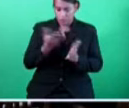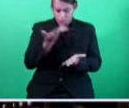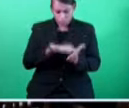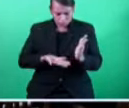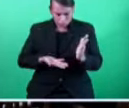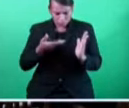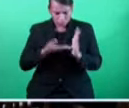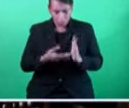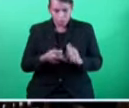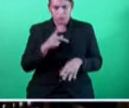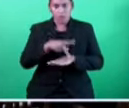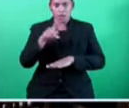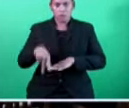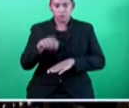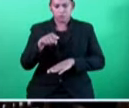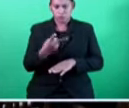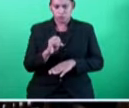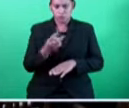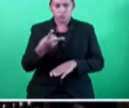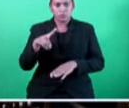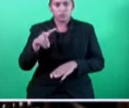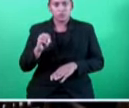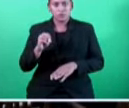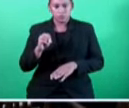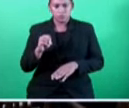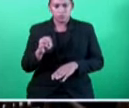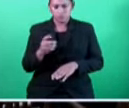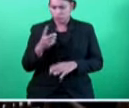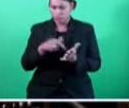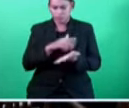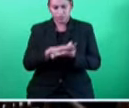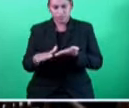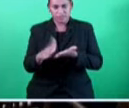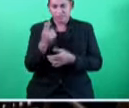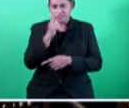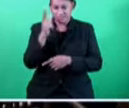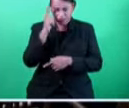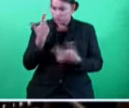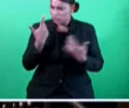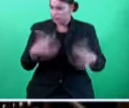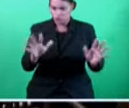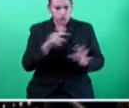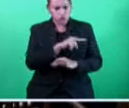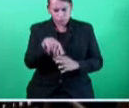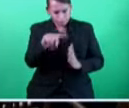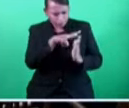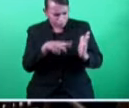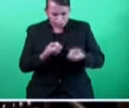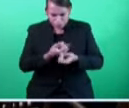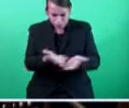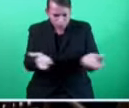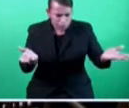on Thursday, 20th February 2020, as previously circulated, be taken